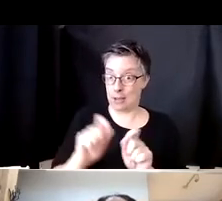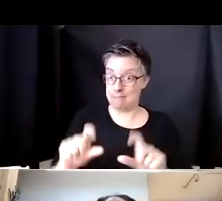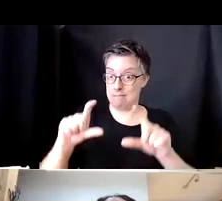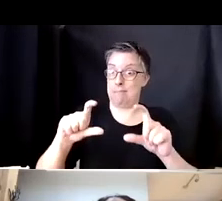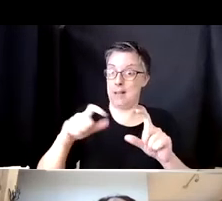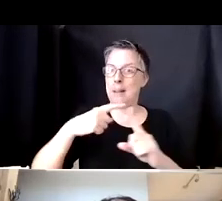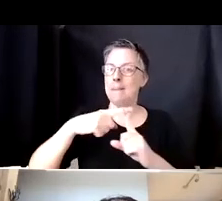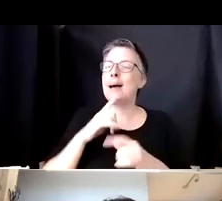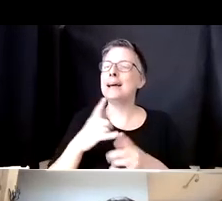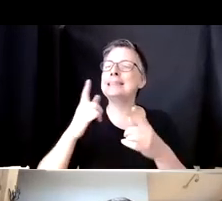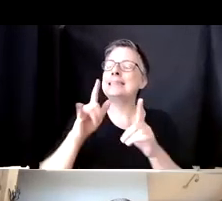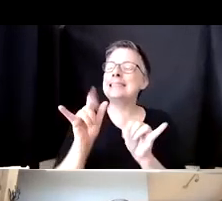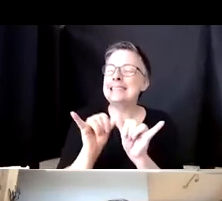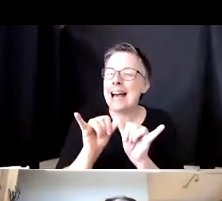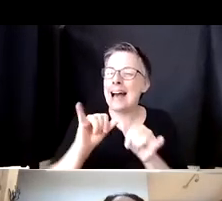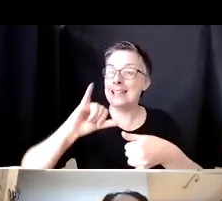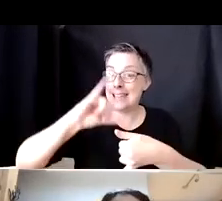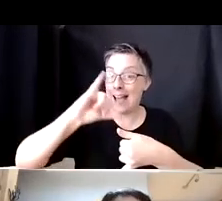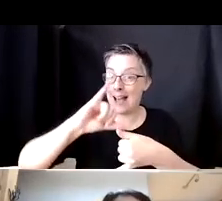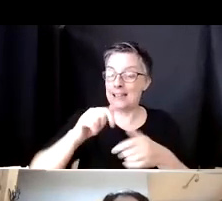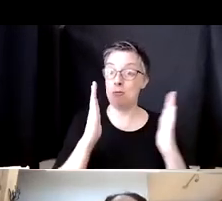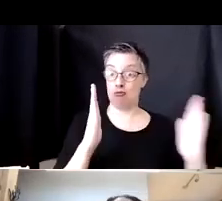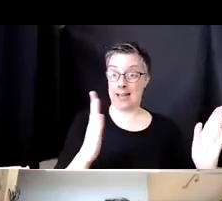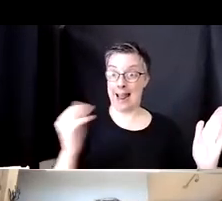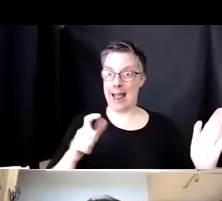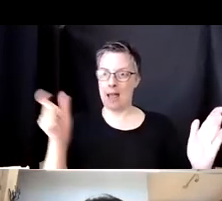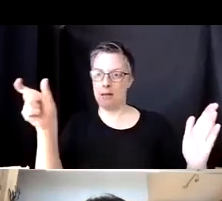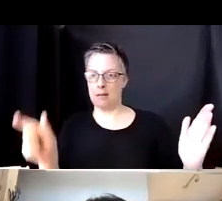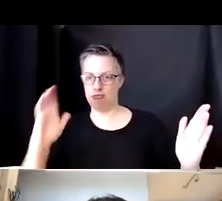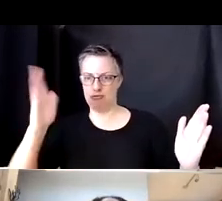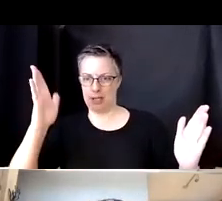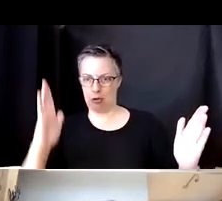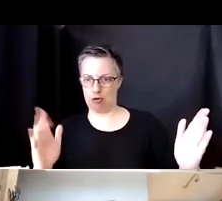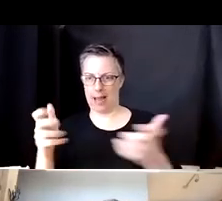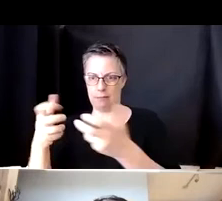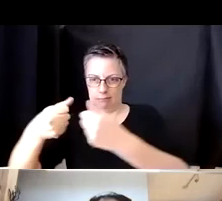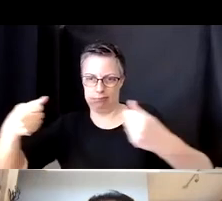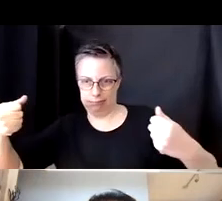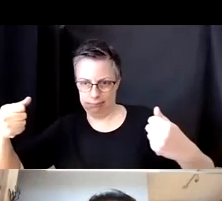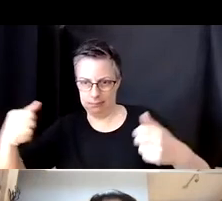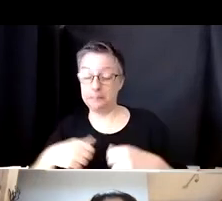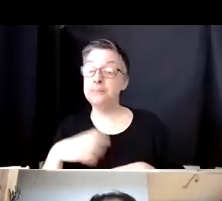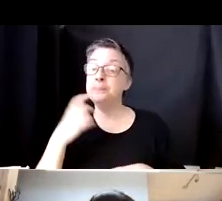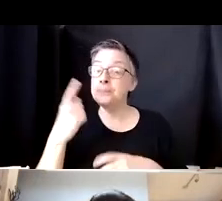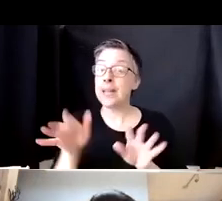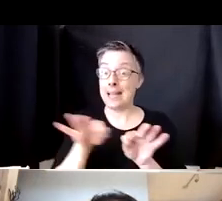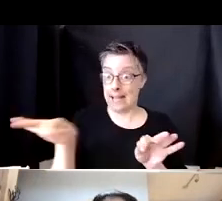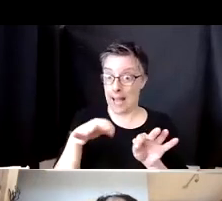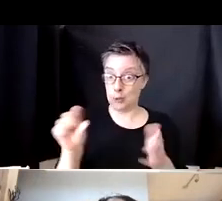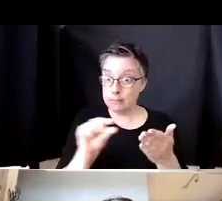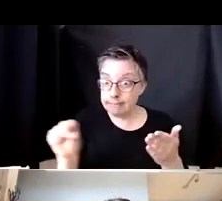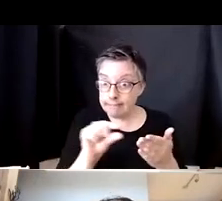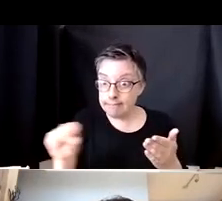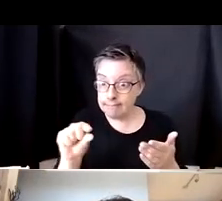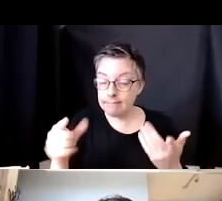size between the presentation and the presenter. So, to enlarge your captions in Zoom,